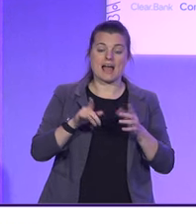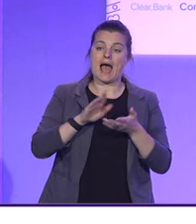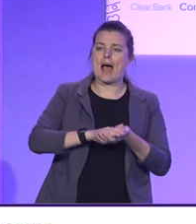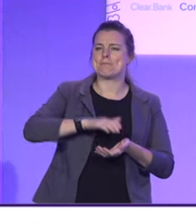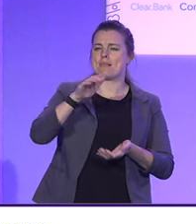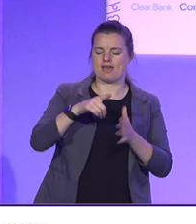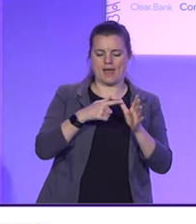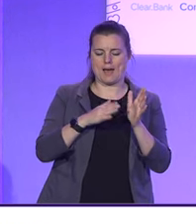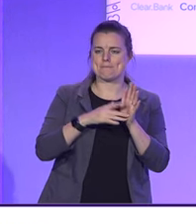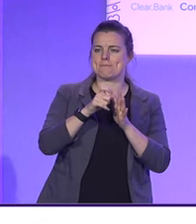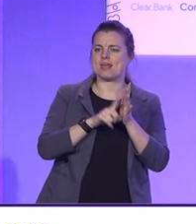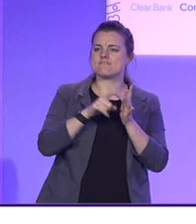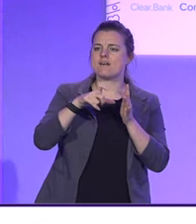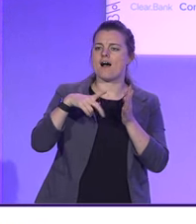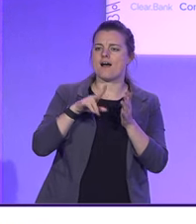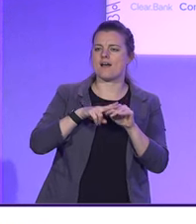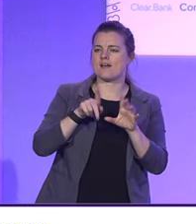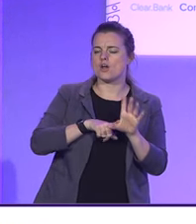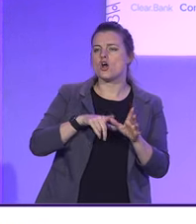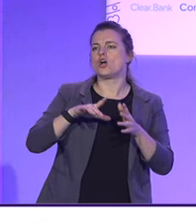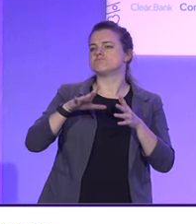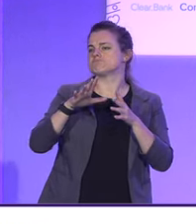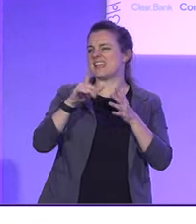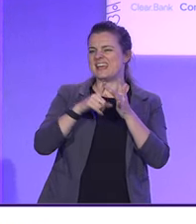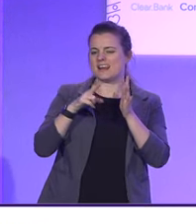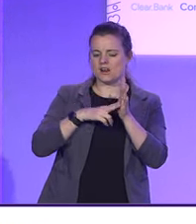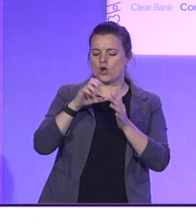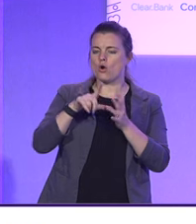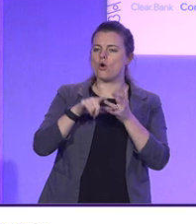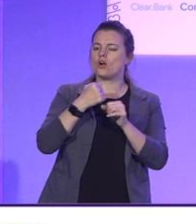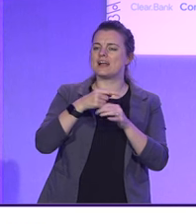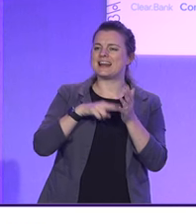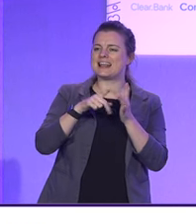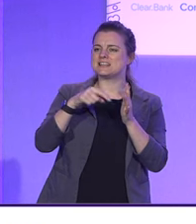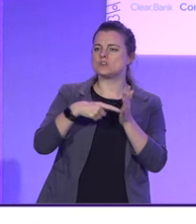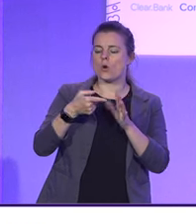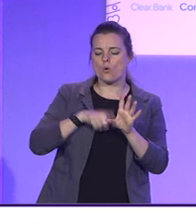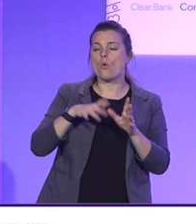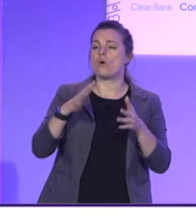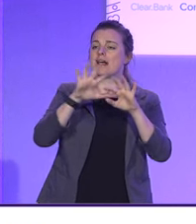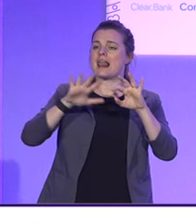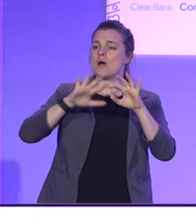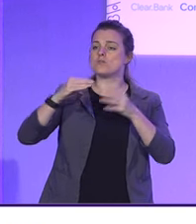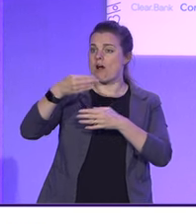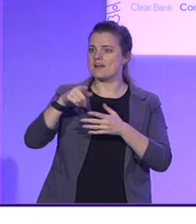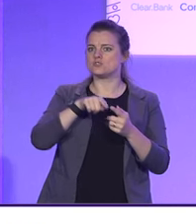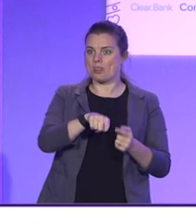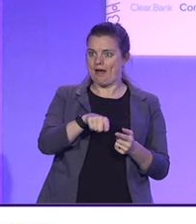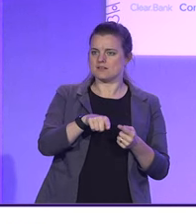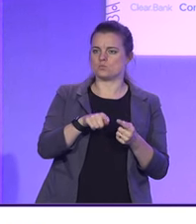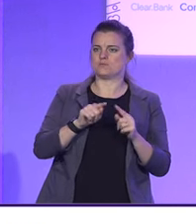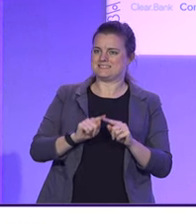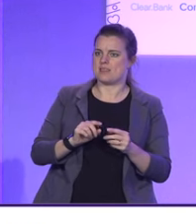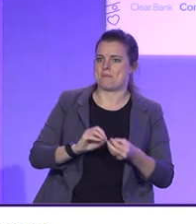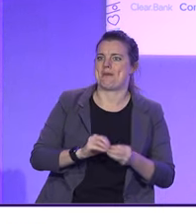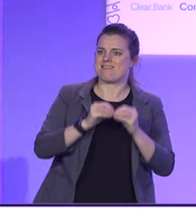even AWS's online IDE Cloud9, we were able to iterate quickly through the key changes, which made the difference between winning and